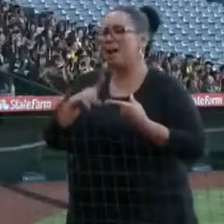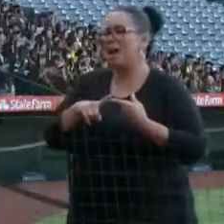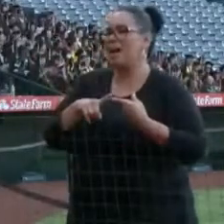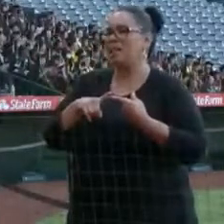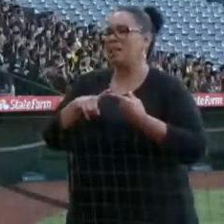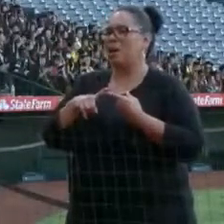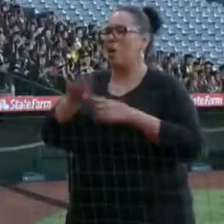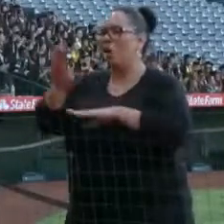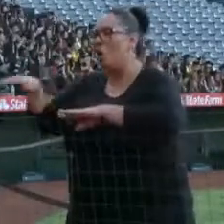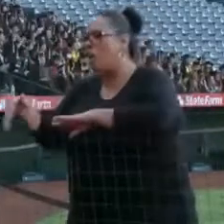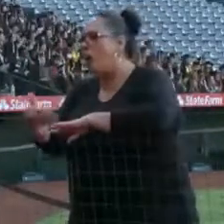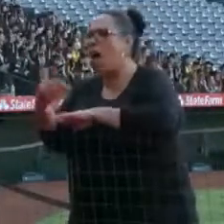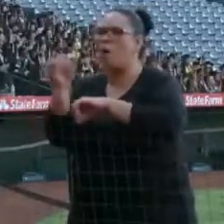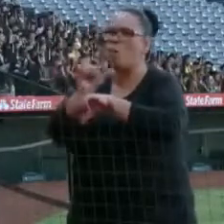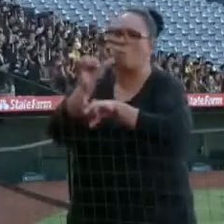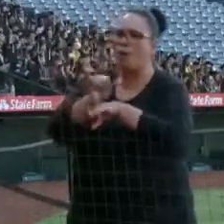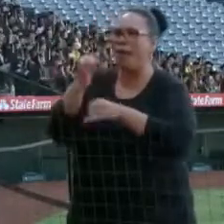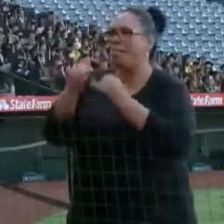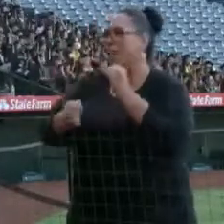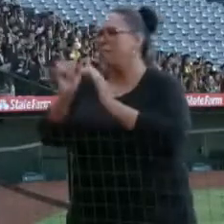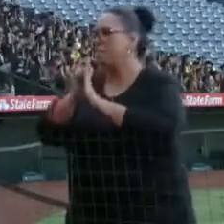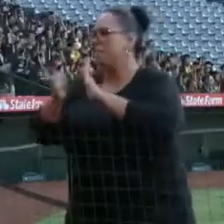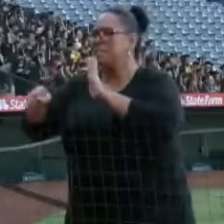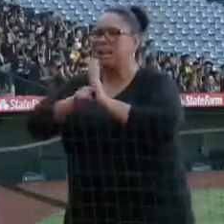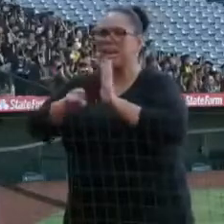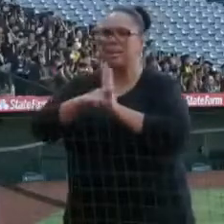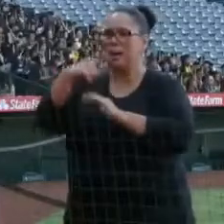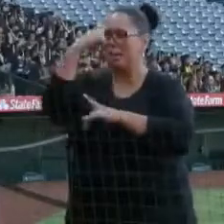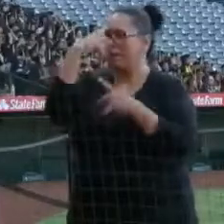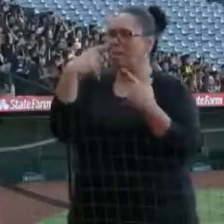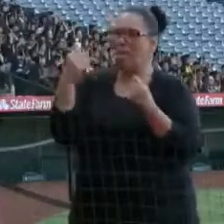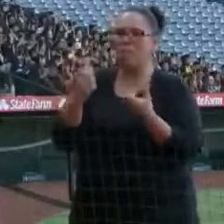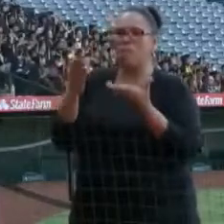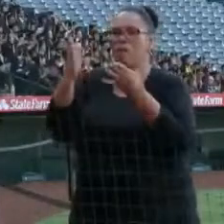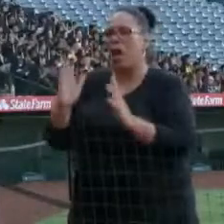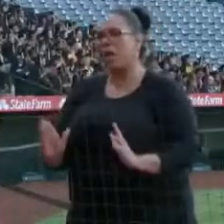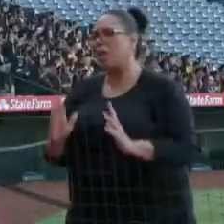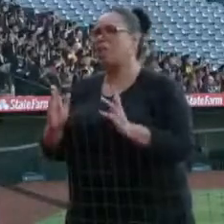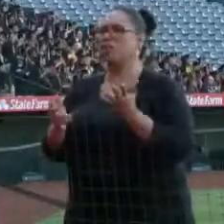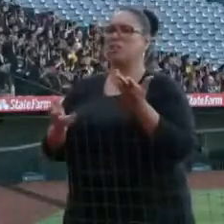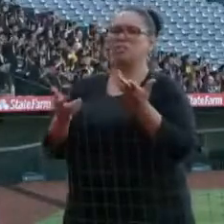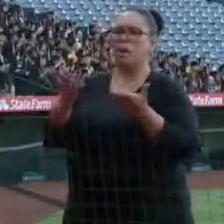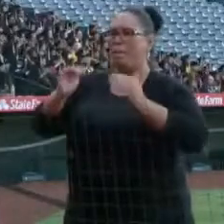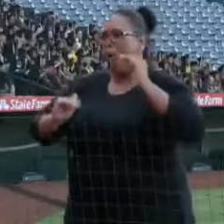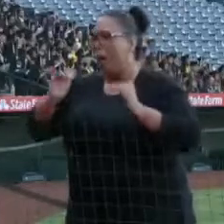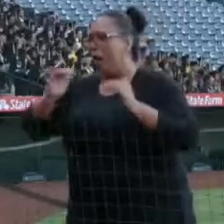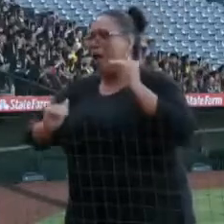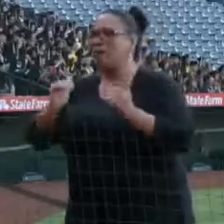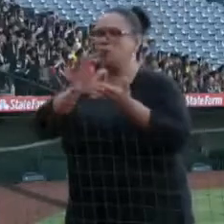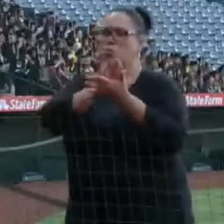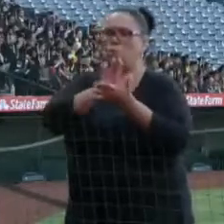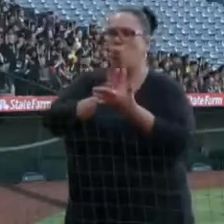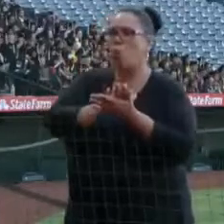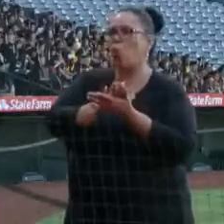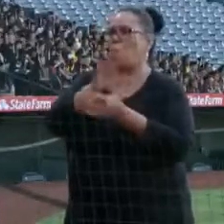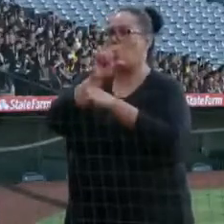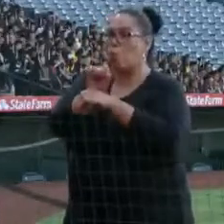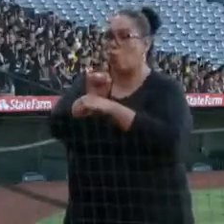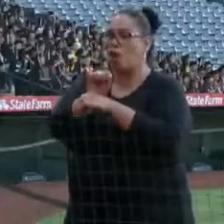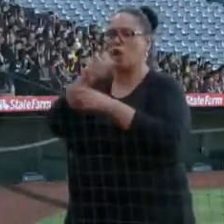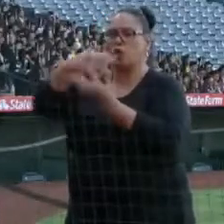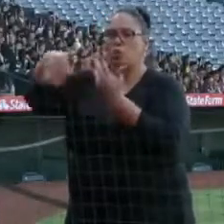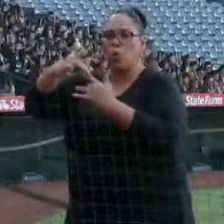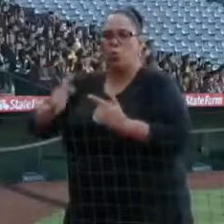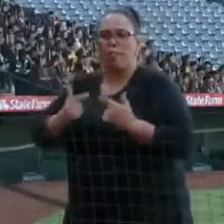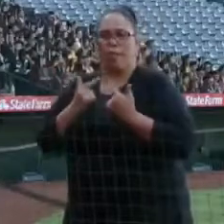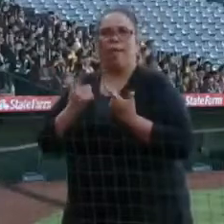nights working on last-minute assignments, finding mental health providers, to juggling school, work, and social life, we had to become